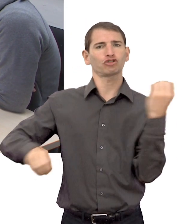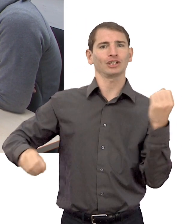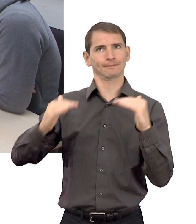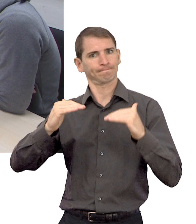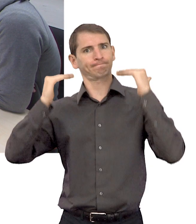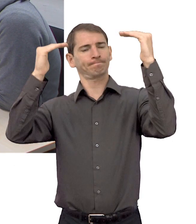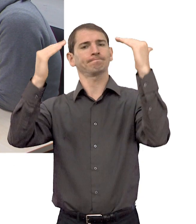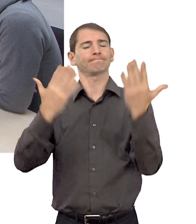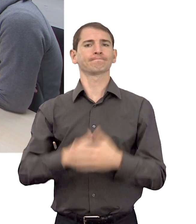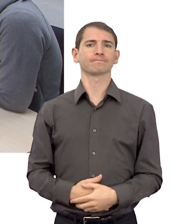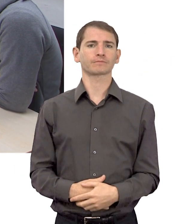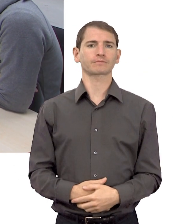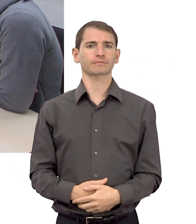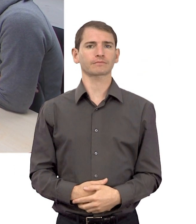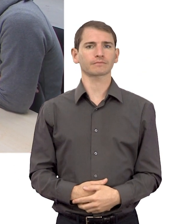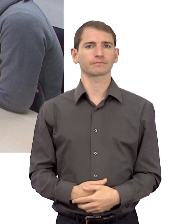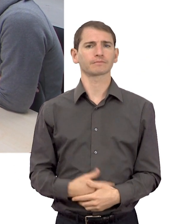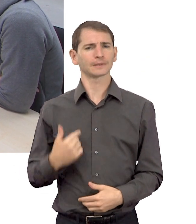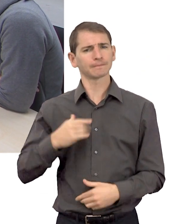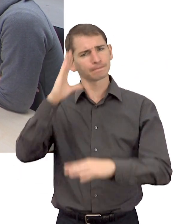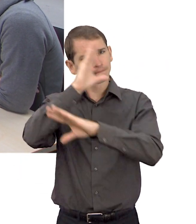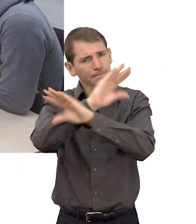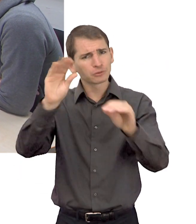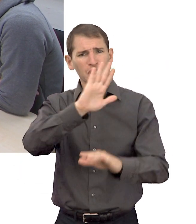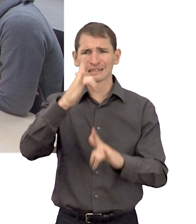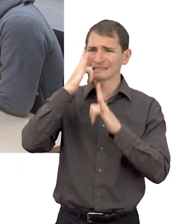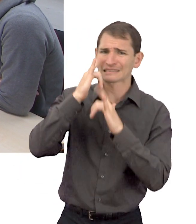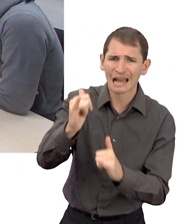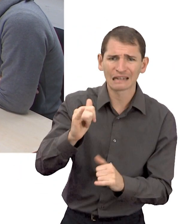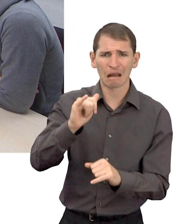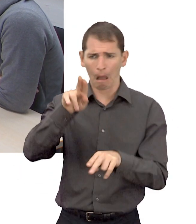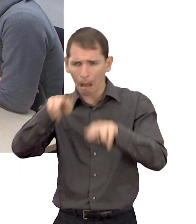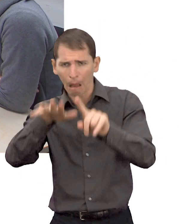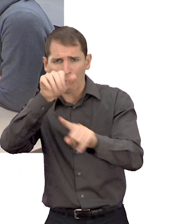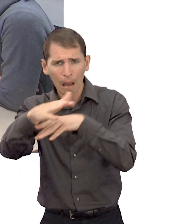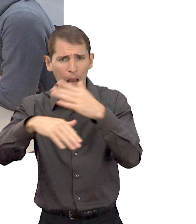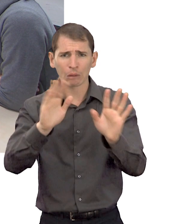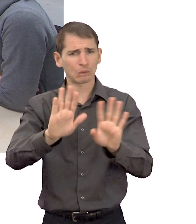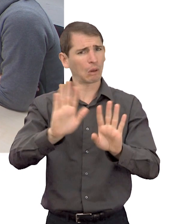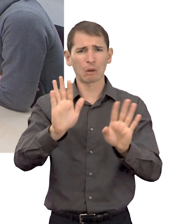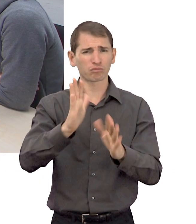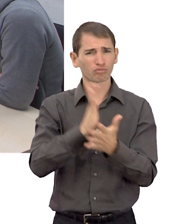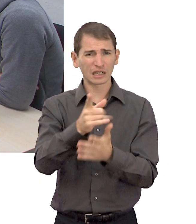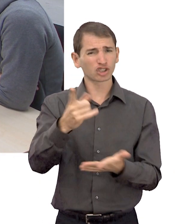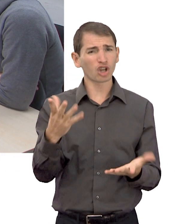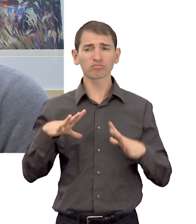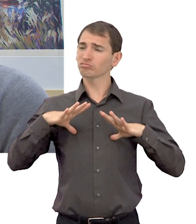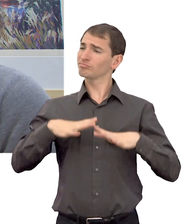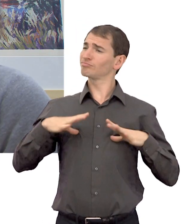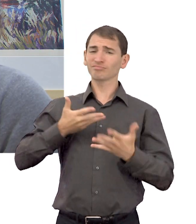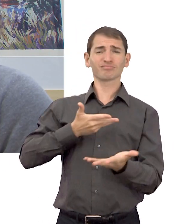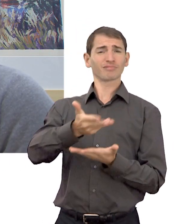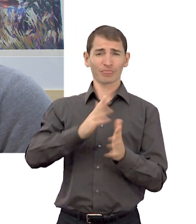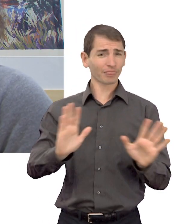or higher education level. I must emphasise today we're not going to have any testing, so there's no diagnostic testing like you've done previously. It's